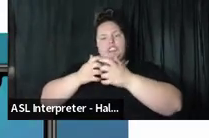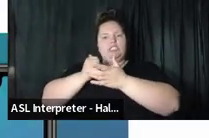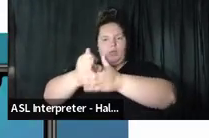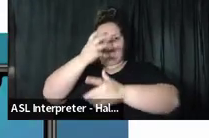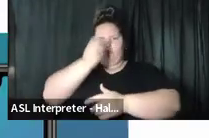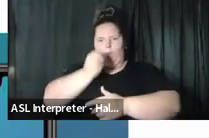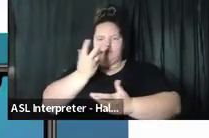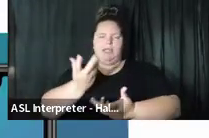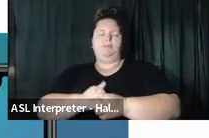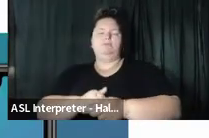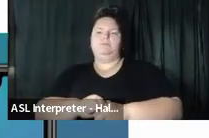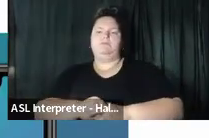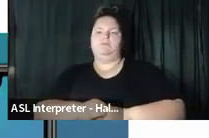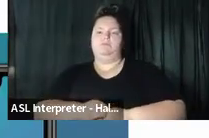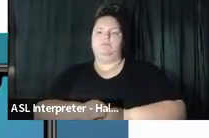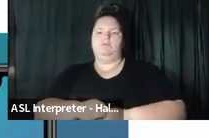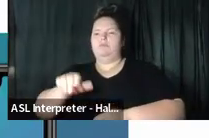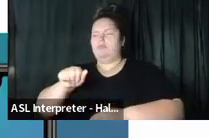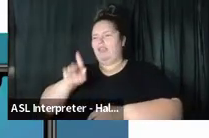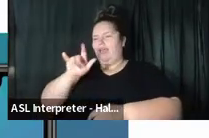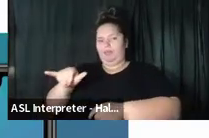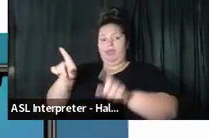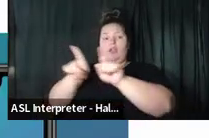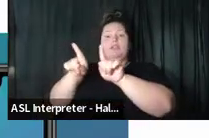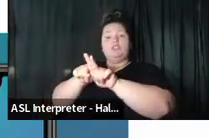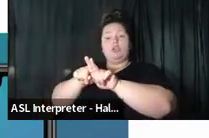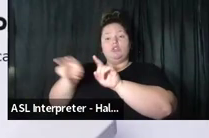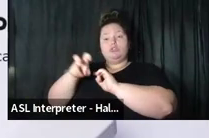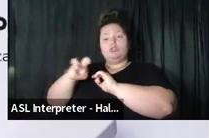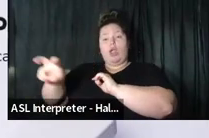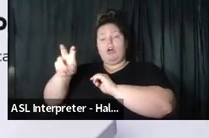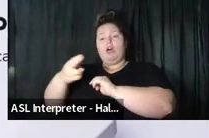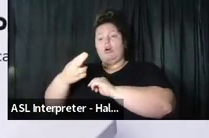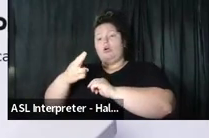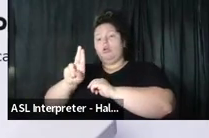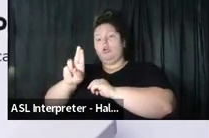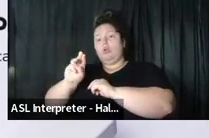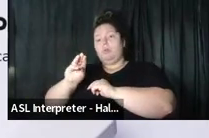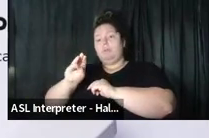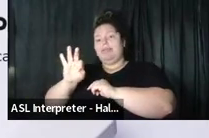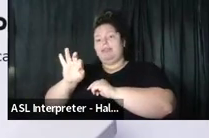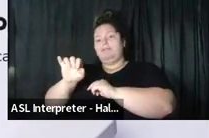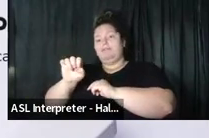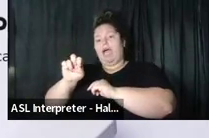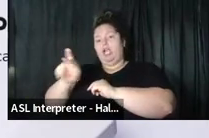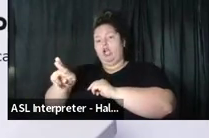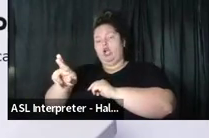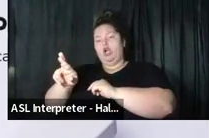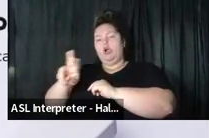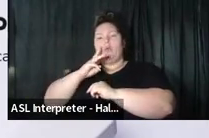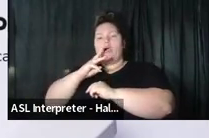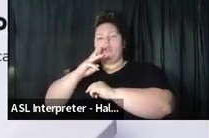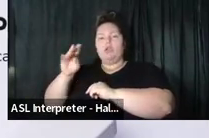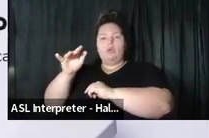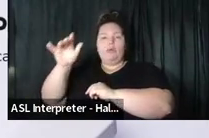too. And there's also like travel humidifiers and like travel oil, like diffusers as well